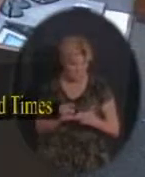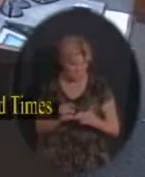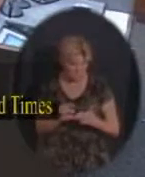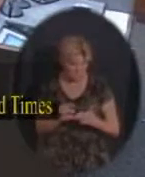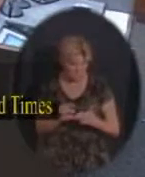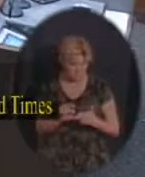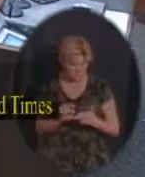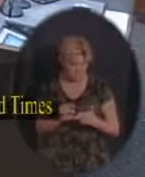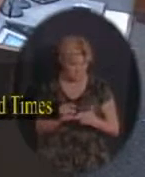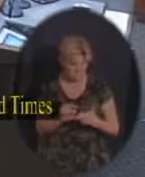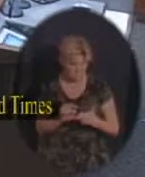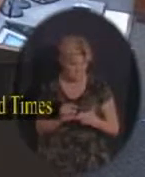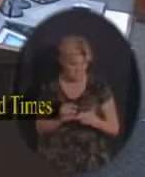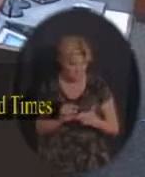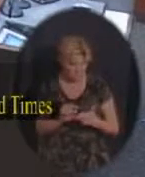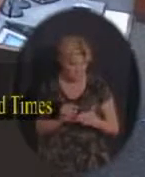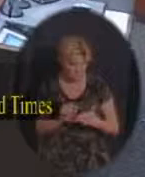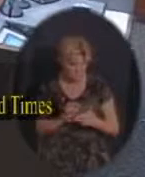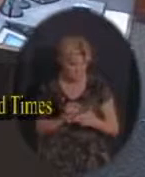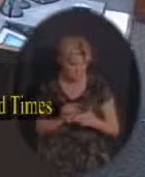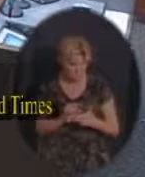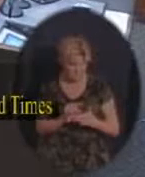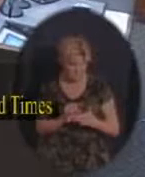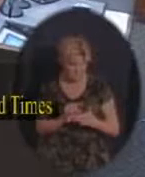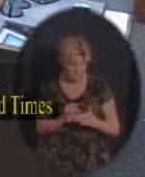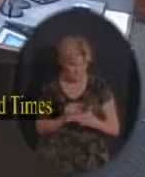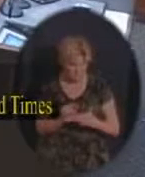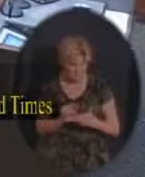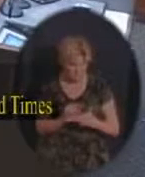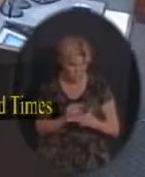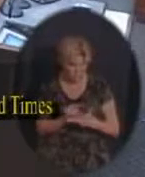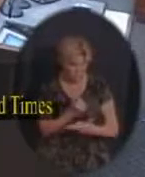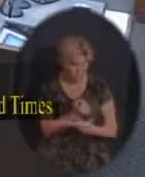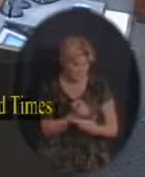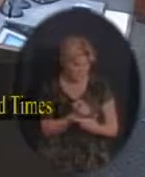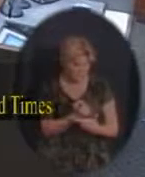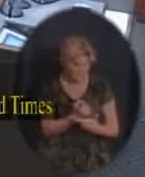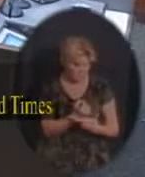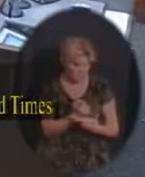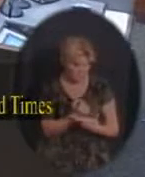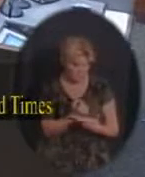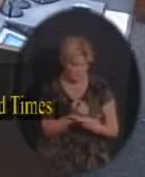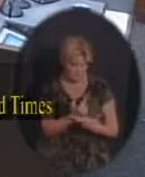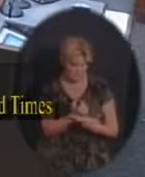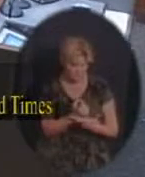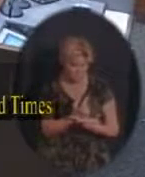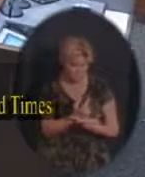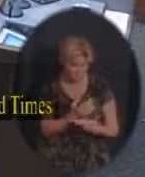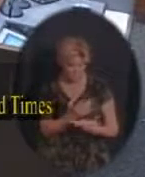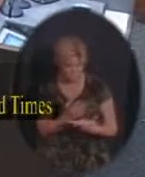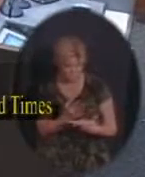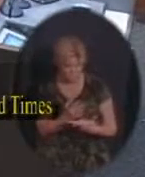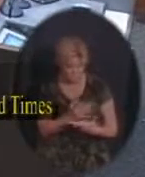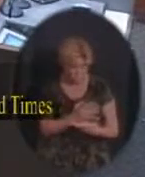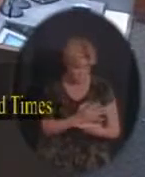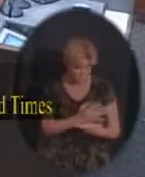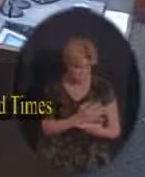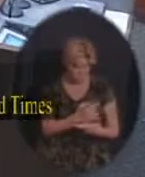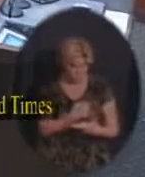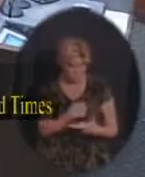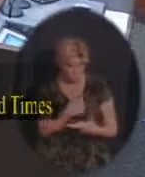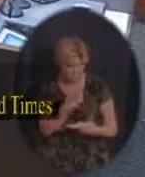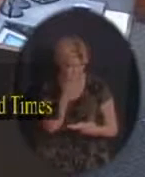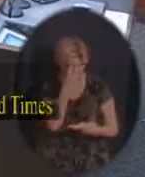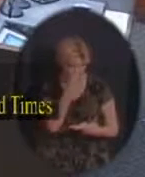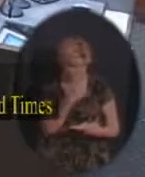but- I'm talking that same week of the 13th. Oh, The 11th, I'm going back. oh, I'm sorry. Okay. Are you out that whole week? I'm